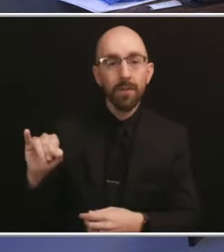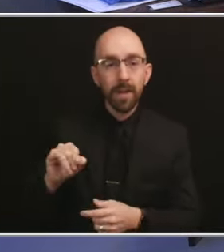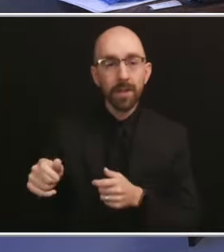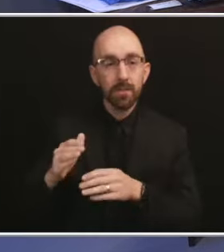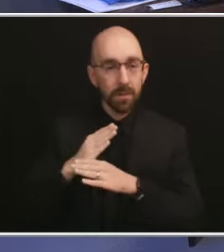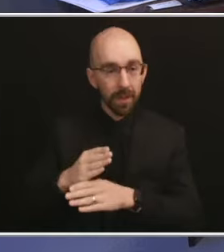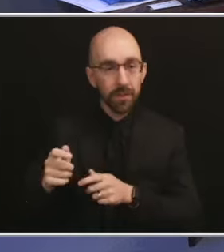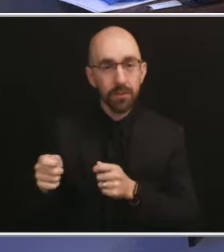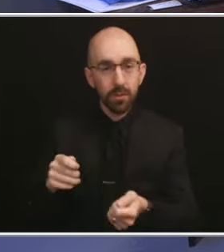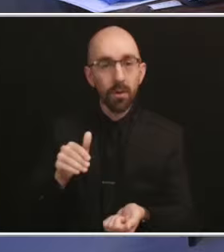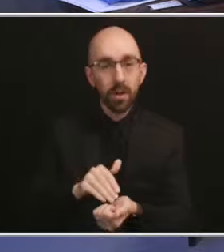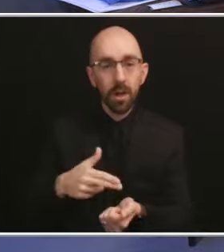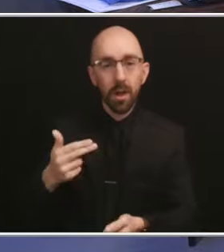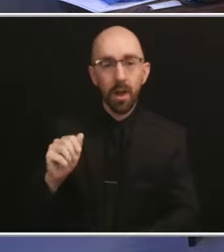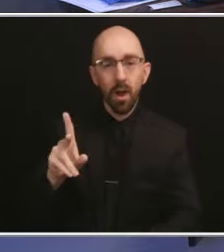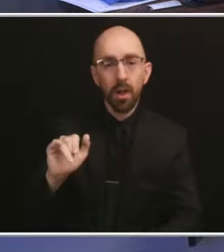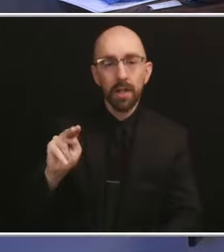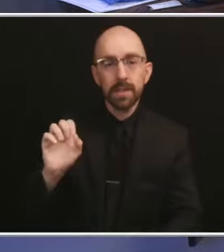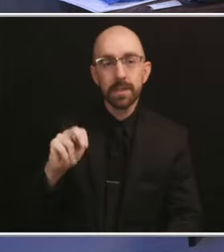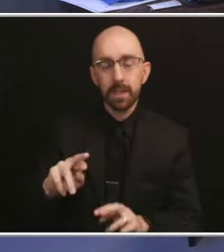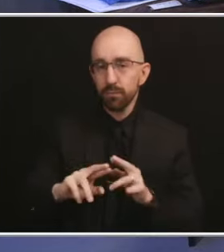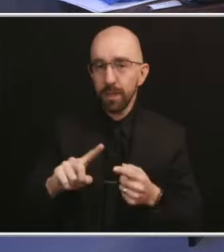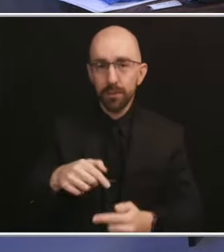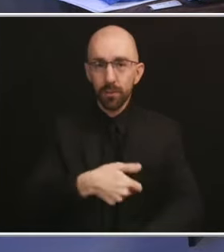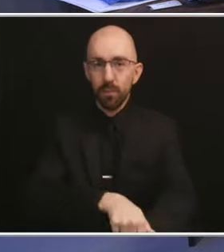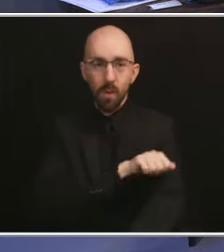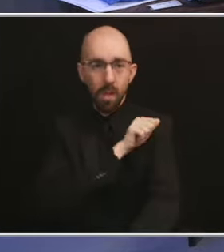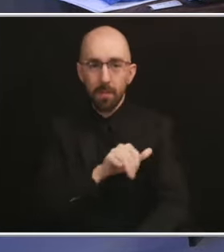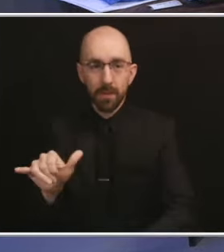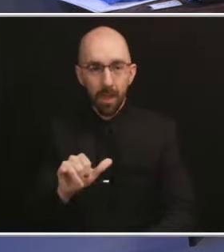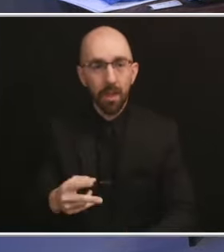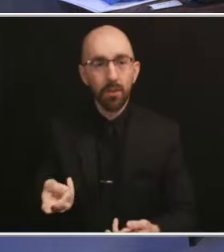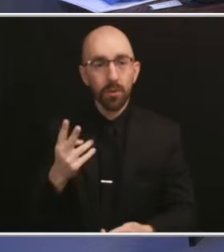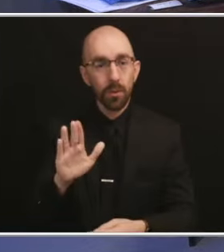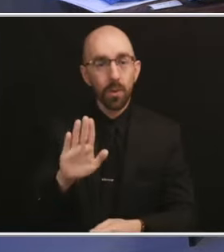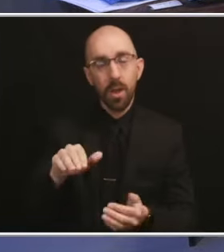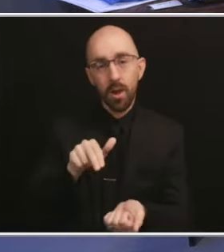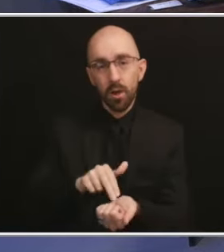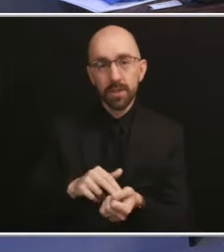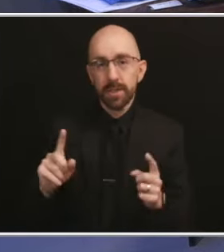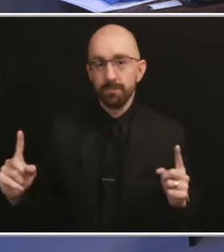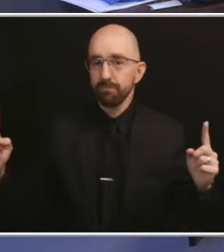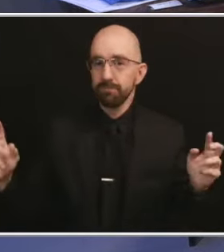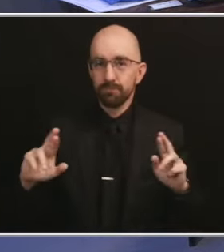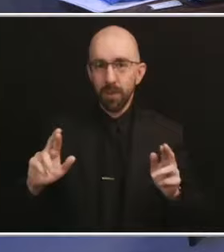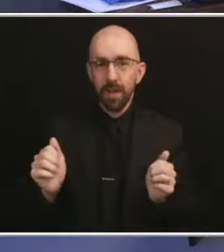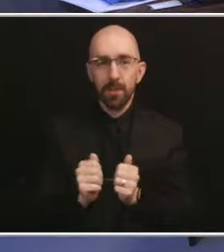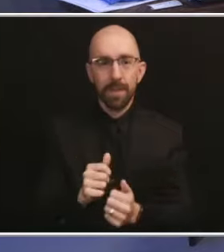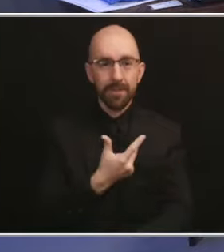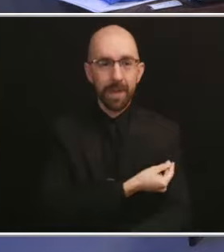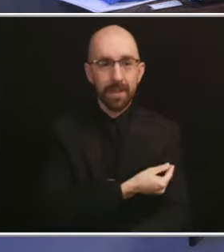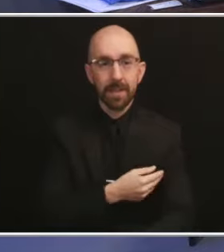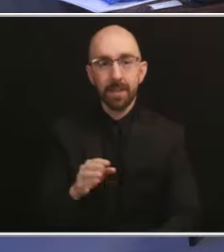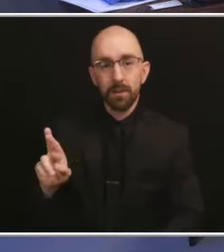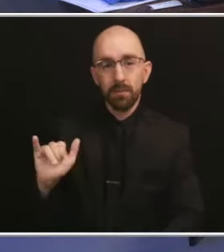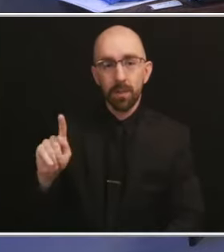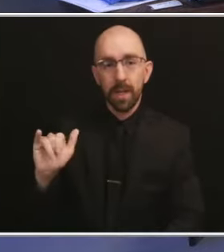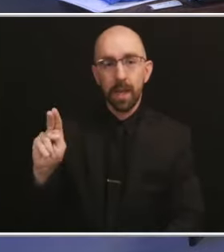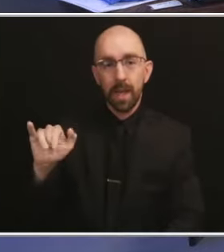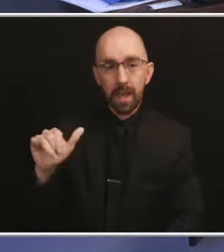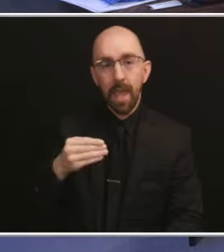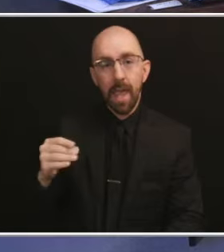to roll up his sleeves as well. Two of our finest nurses are ready with the vaccines. With us are Brittany and Diane,